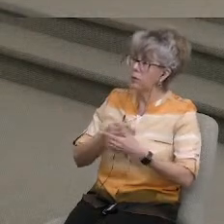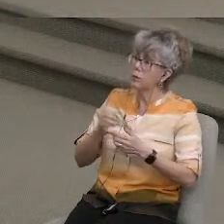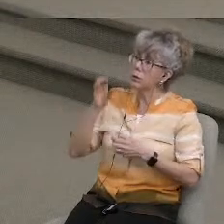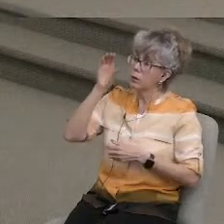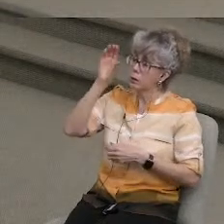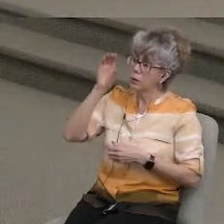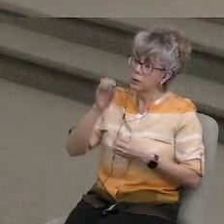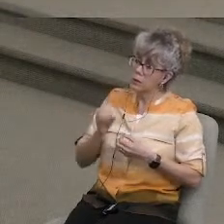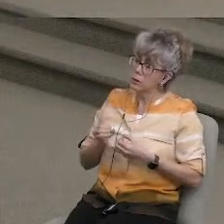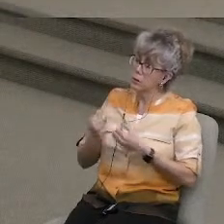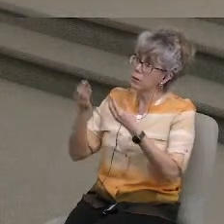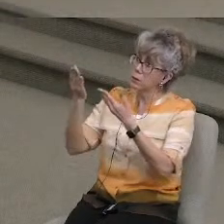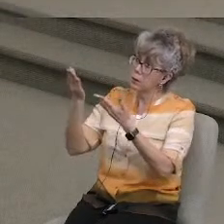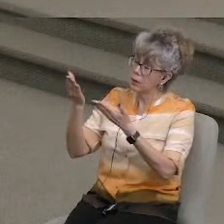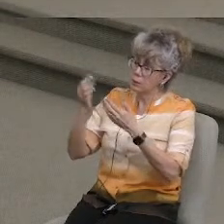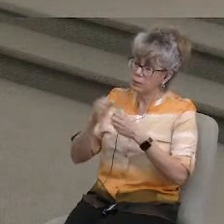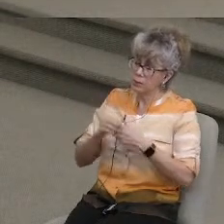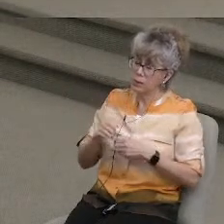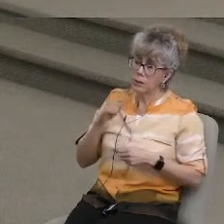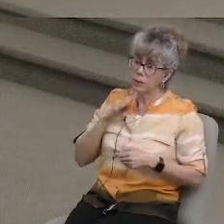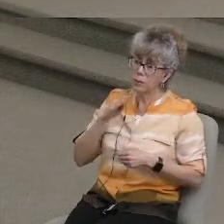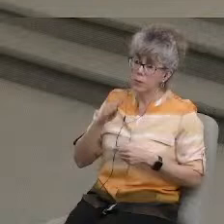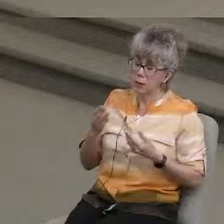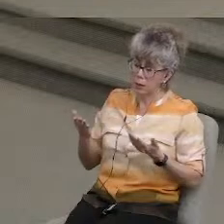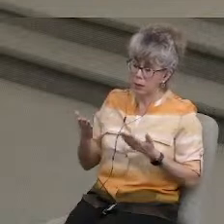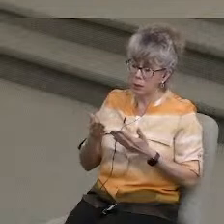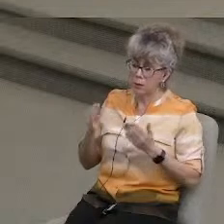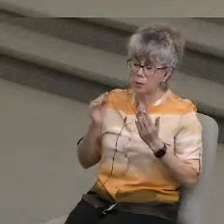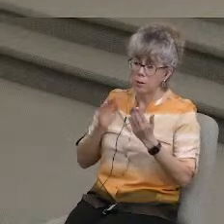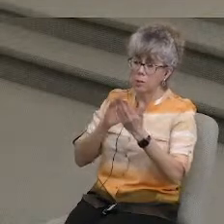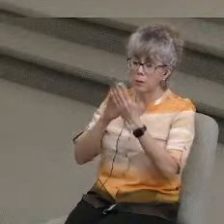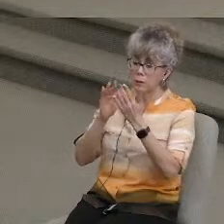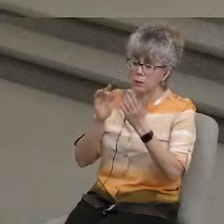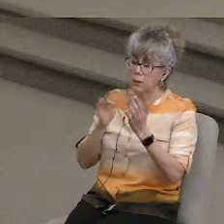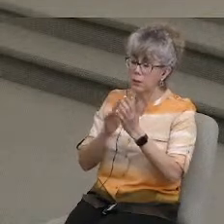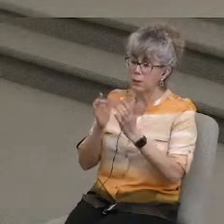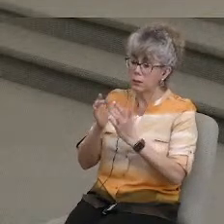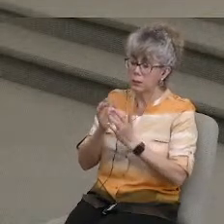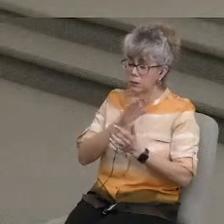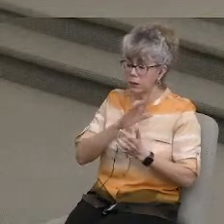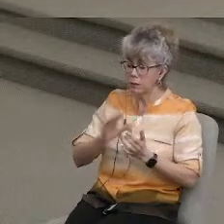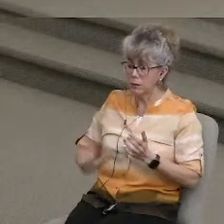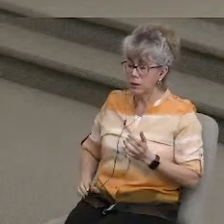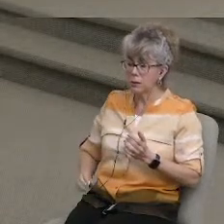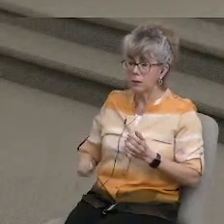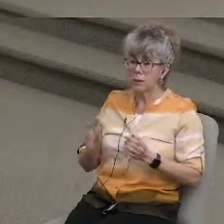in his presence. In Jesus Christ we pray, amen.